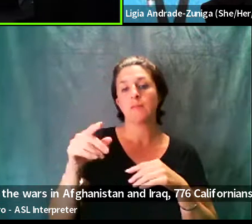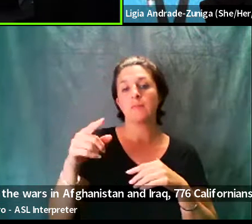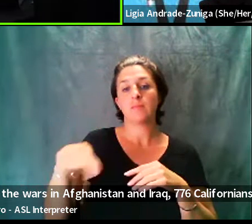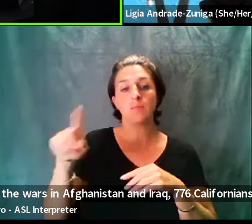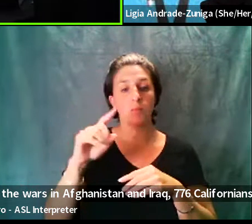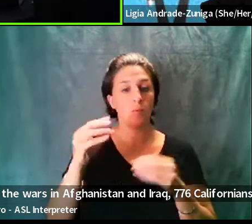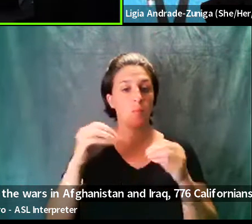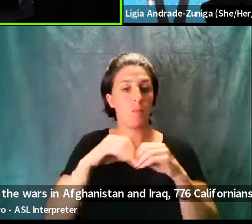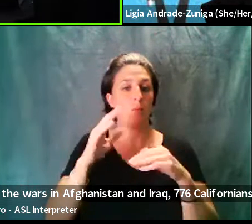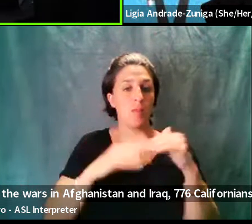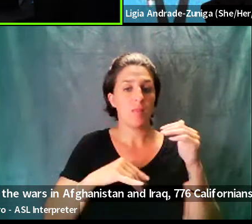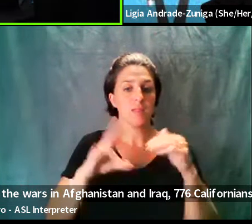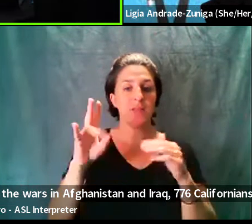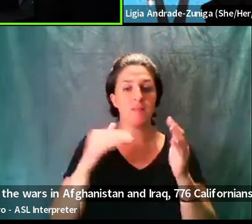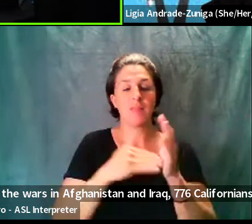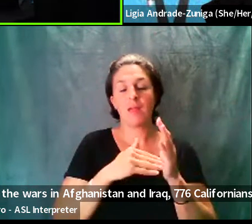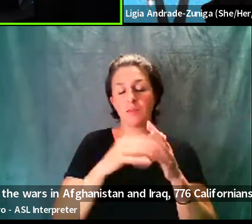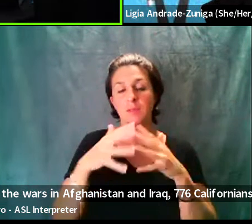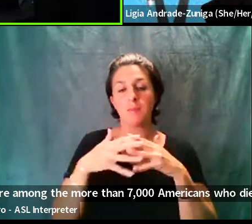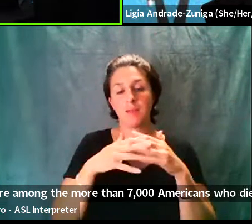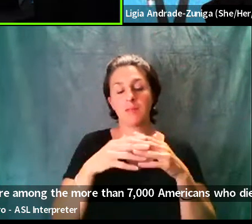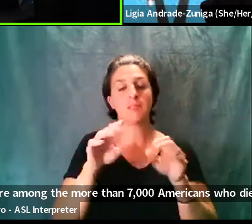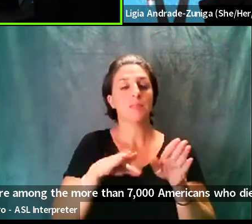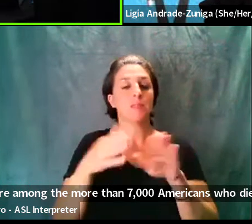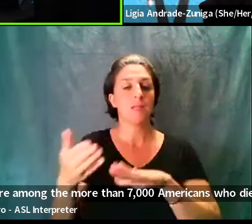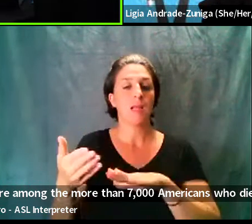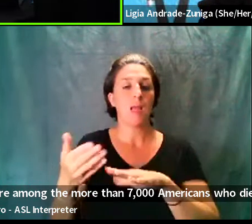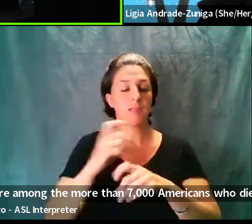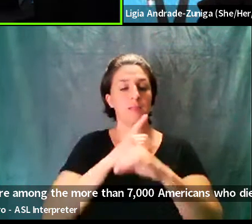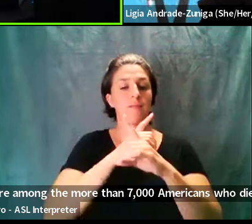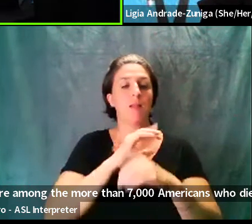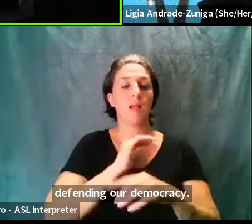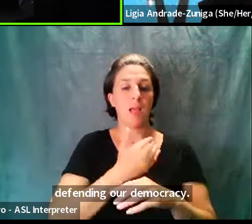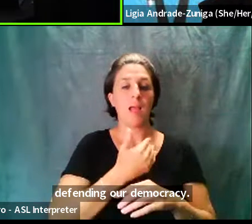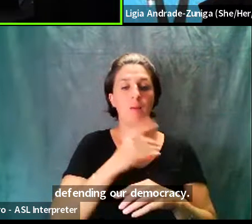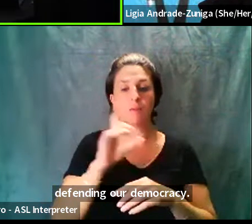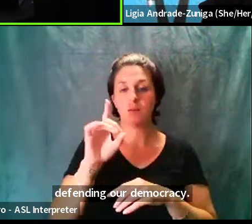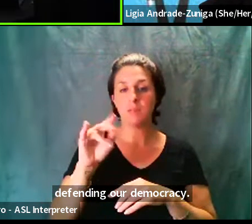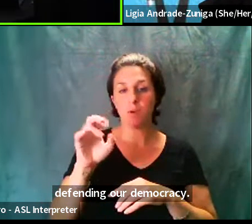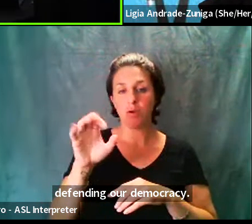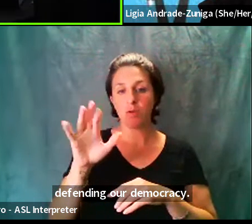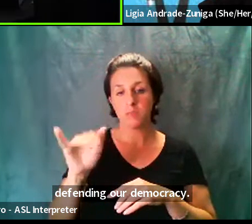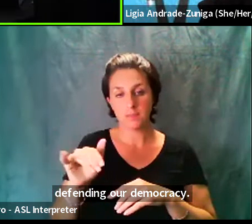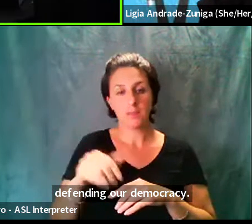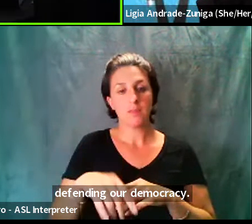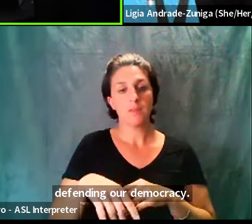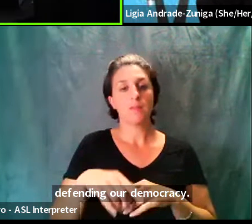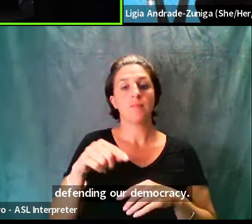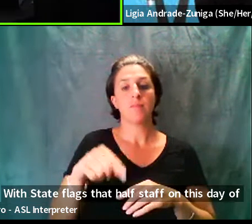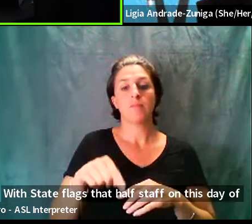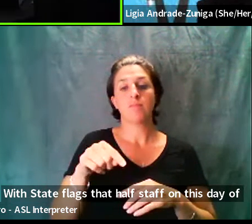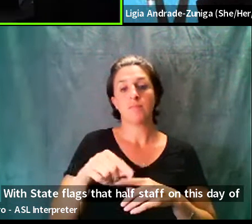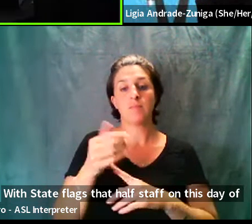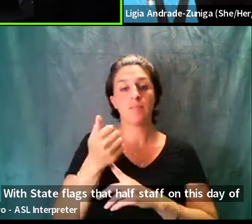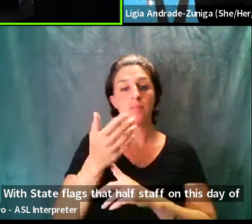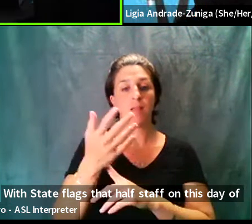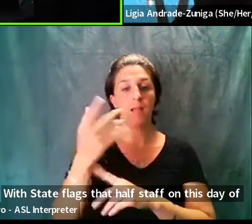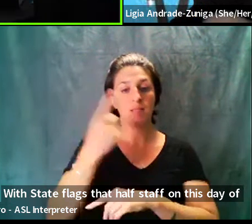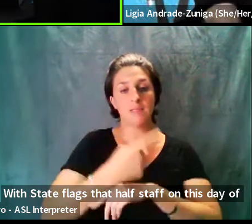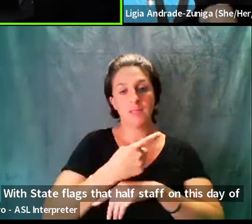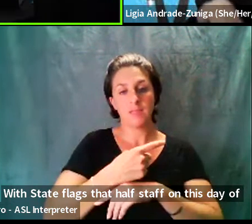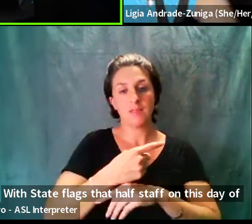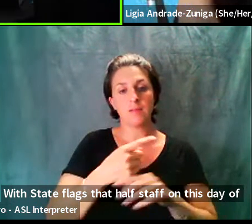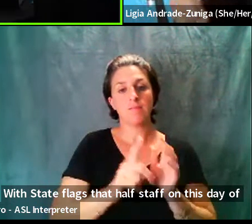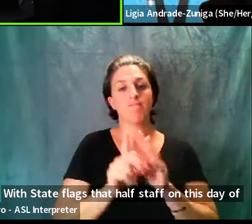Americans who died defending our democracy. With state flags at half-staff on this day of remembrance, let us honor the memory of those